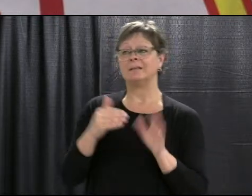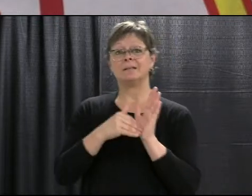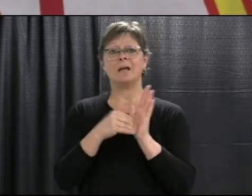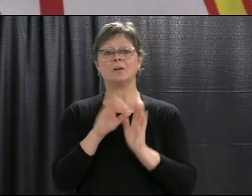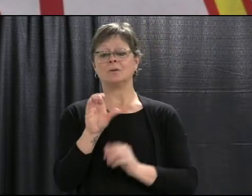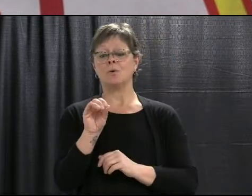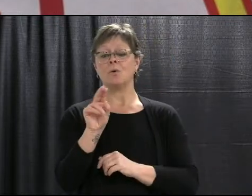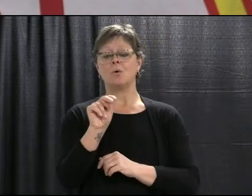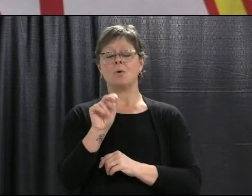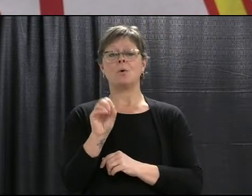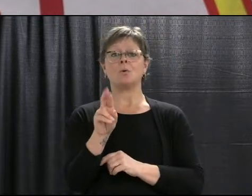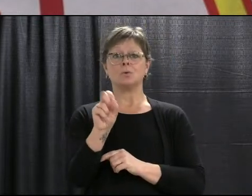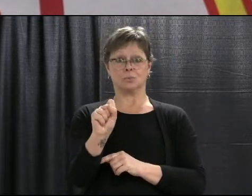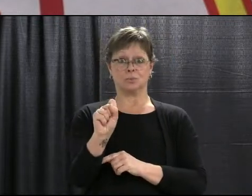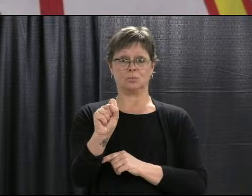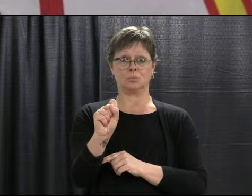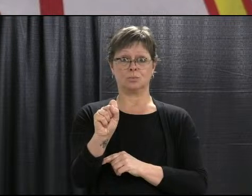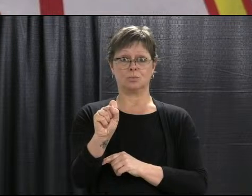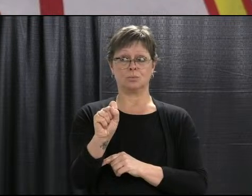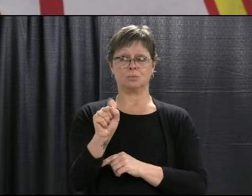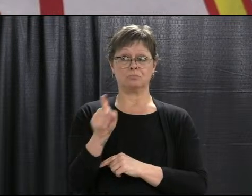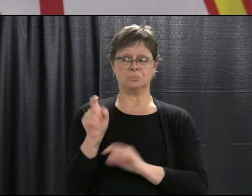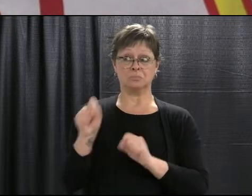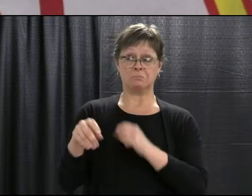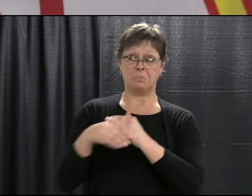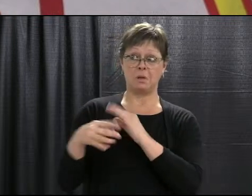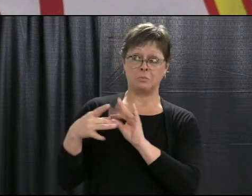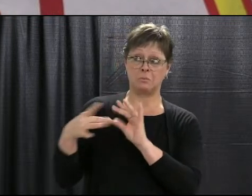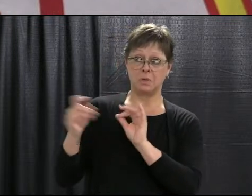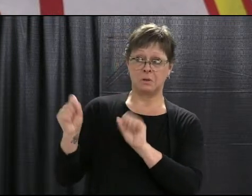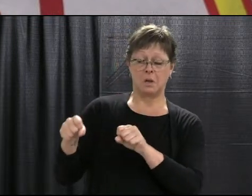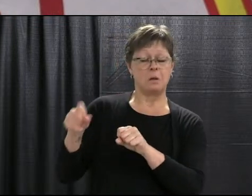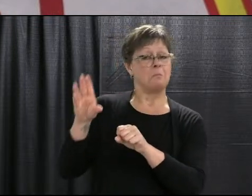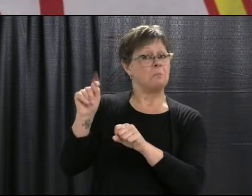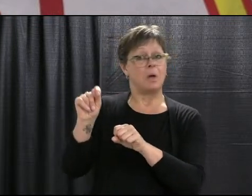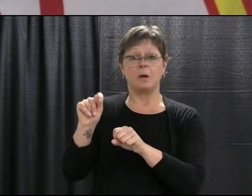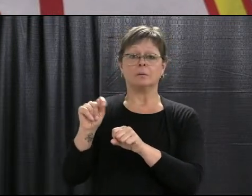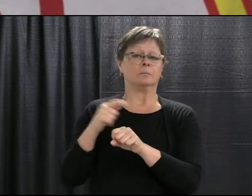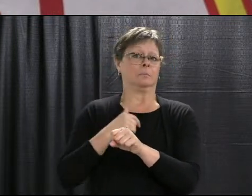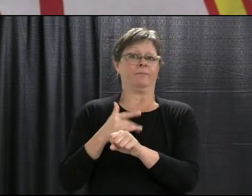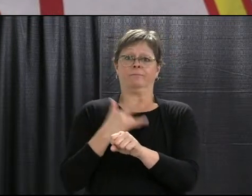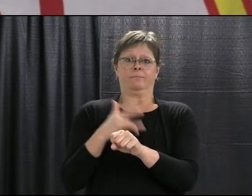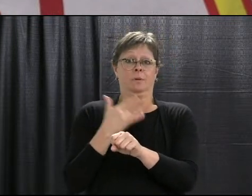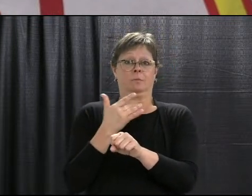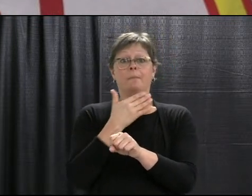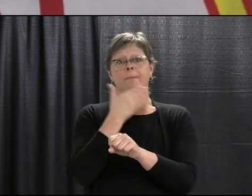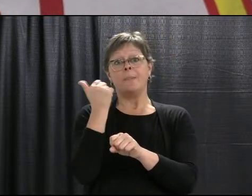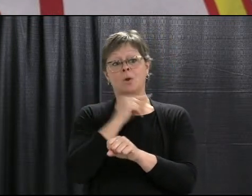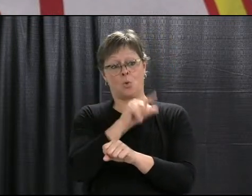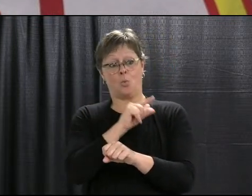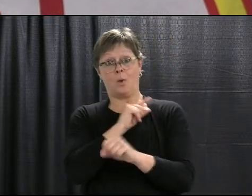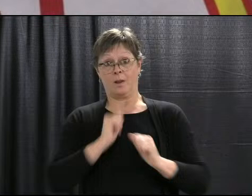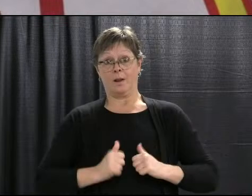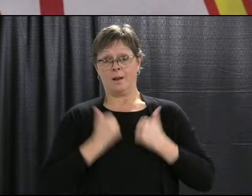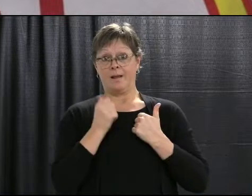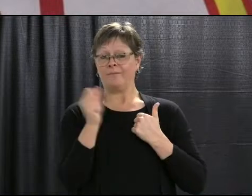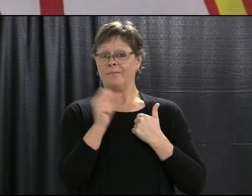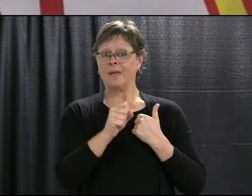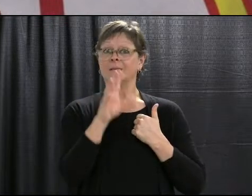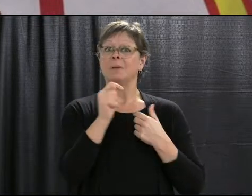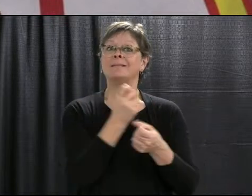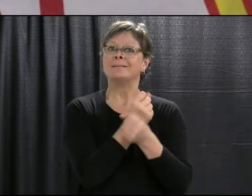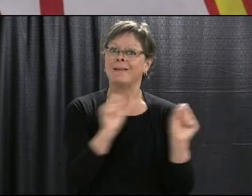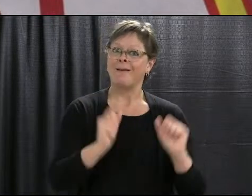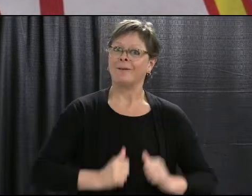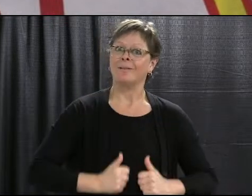can probably add to that, but I would say, not only providing a better quality of life, but probably saving